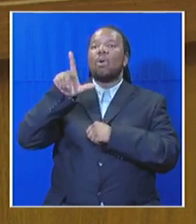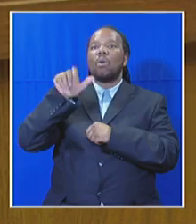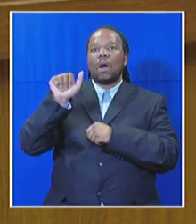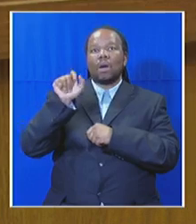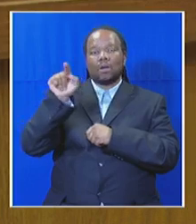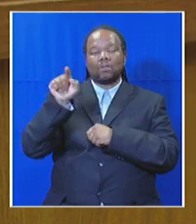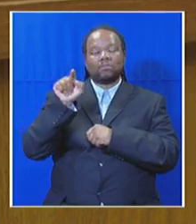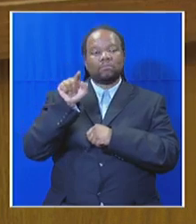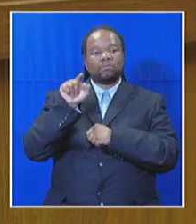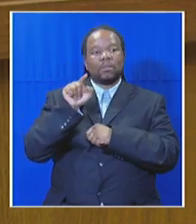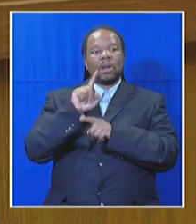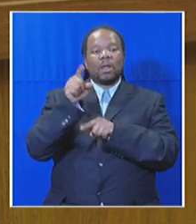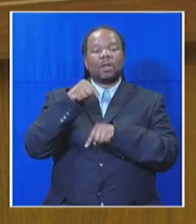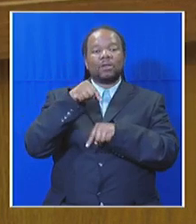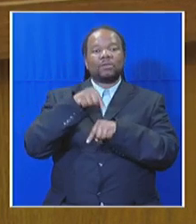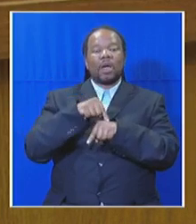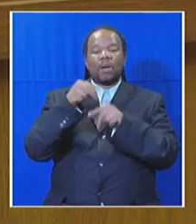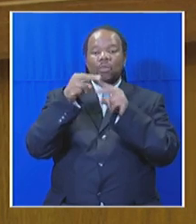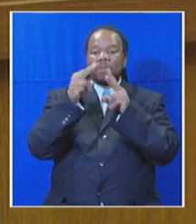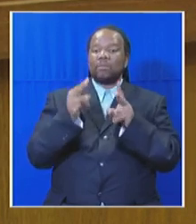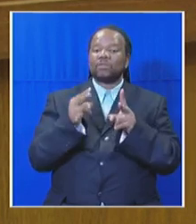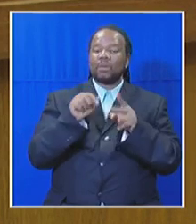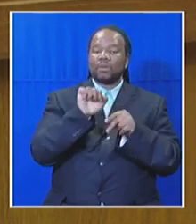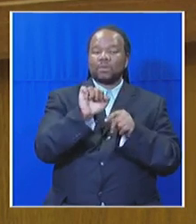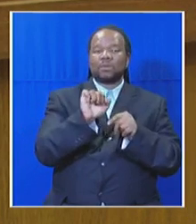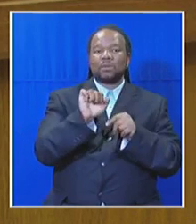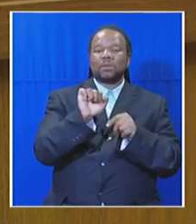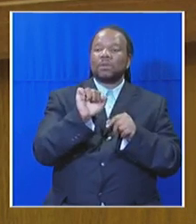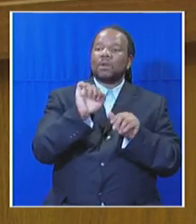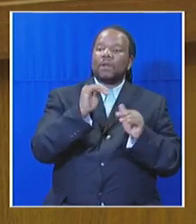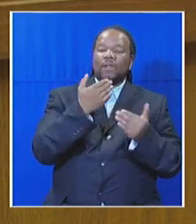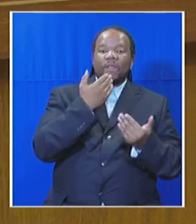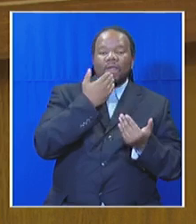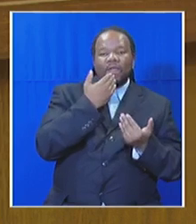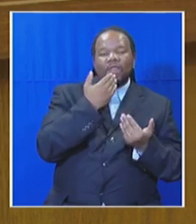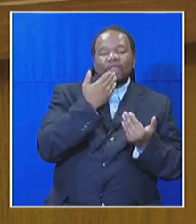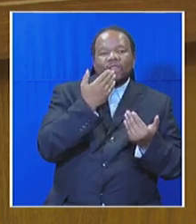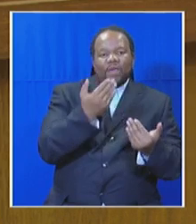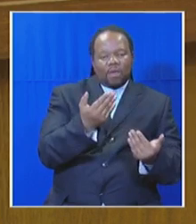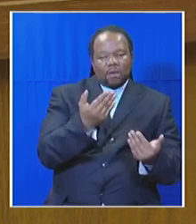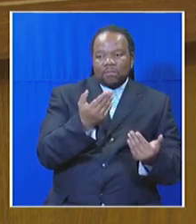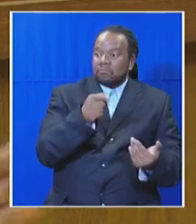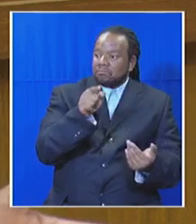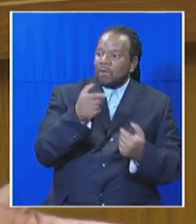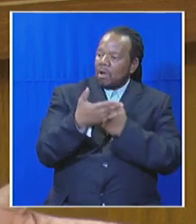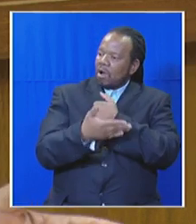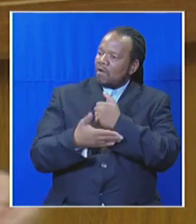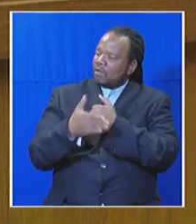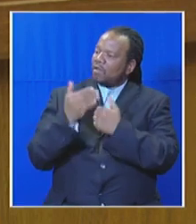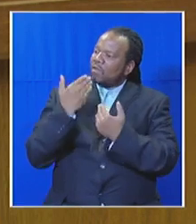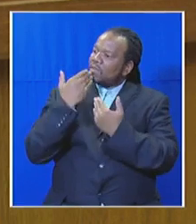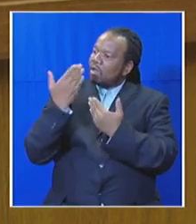actually thanking the African countries of the contributions they made to that